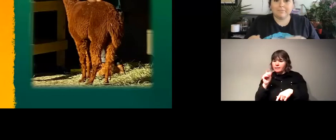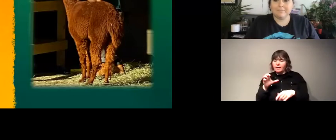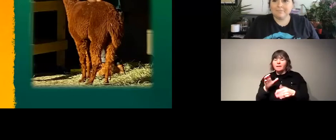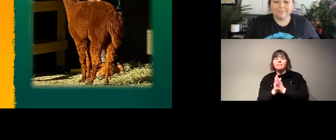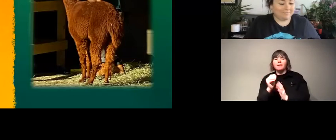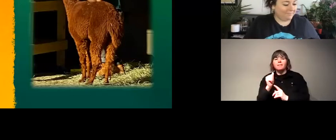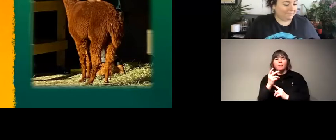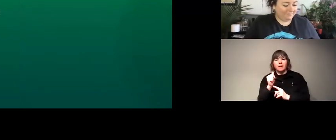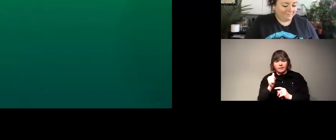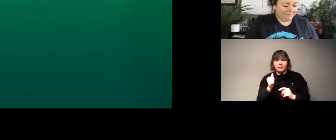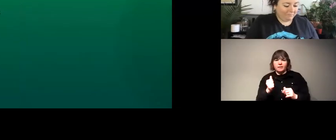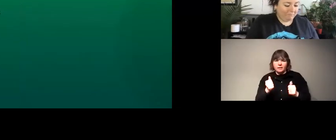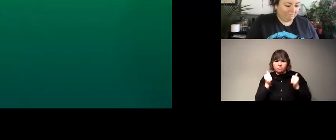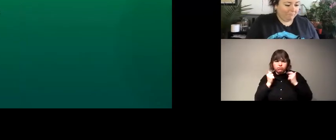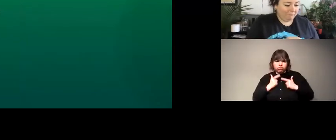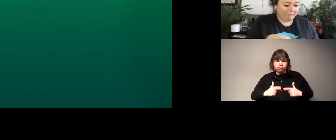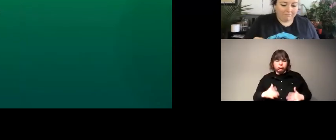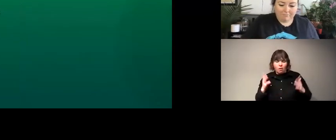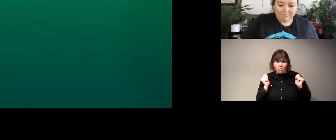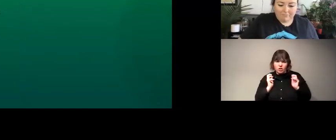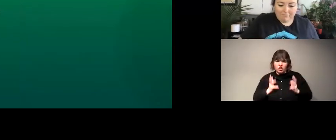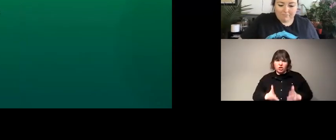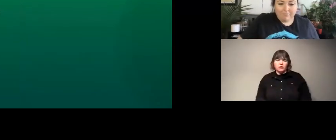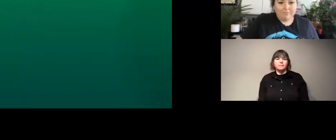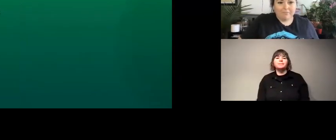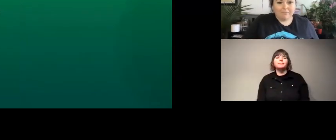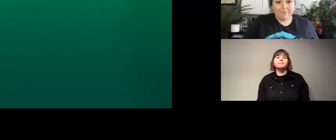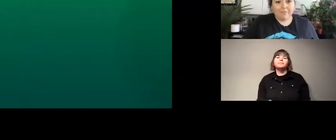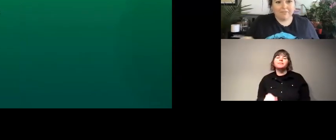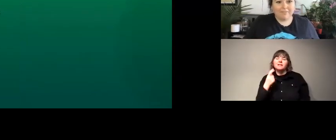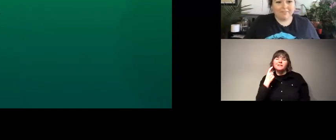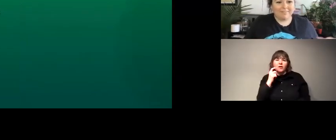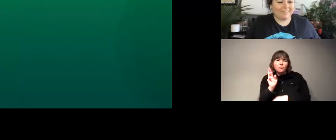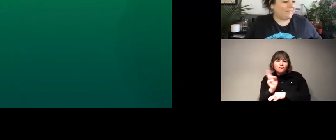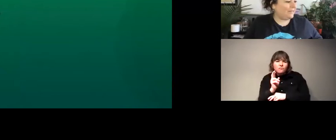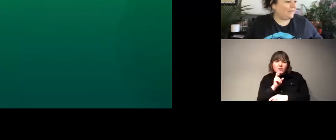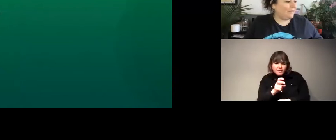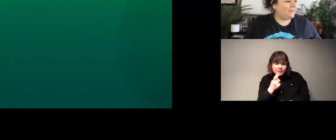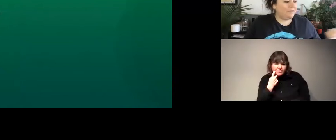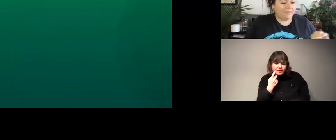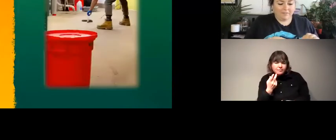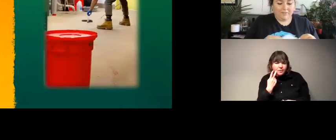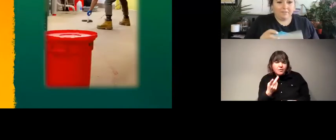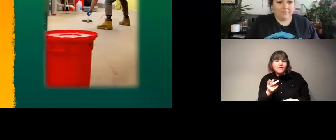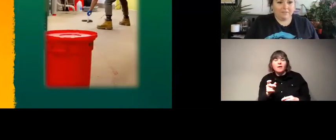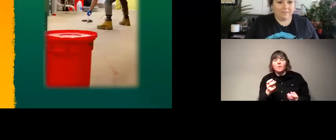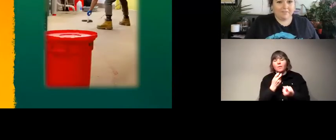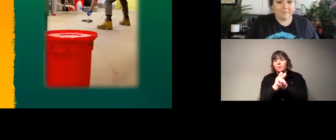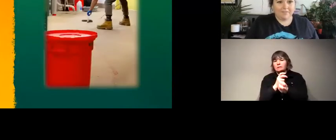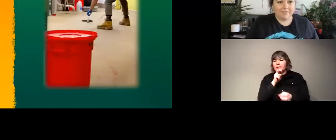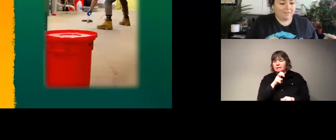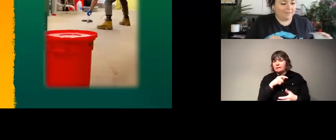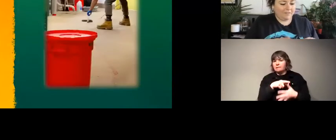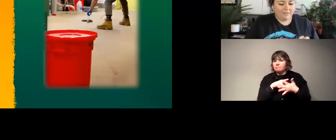on their entire bodies. And of course, like the rattlesnake you saw me holding earlier, I work with some venomous snakes.